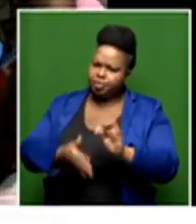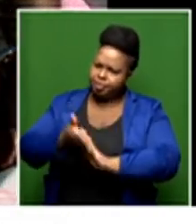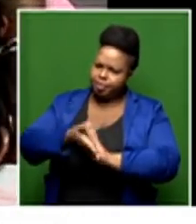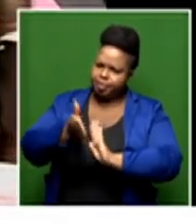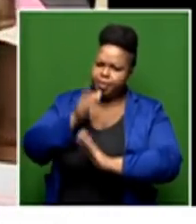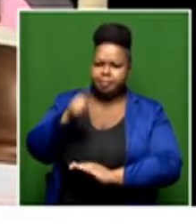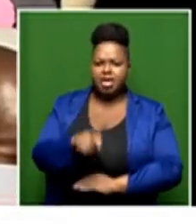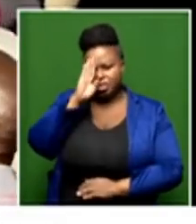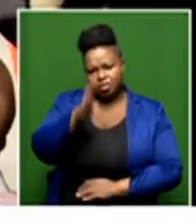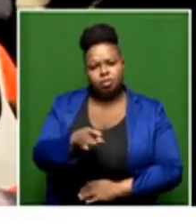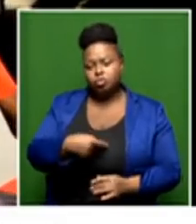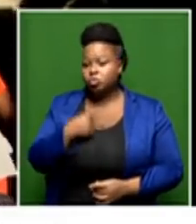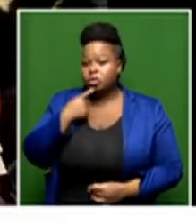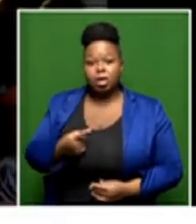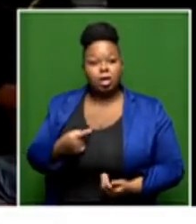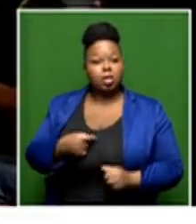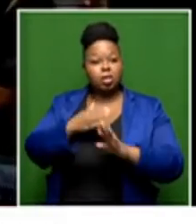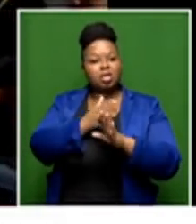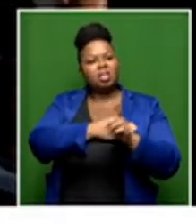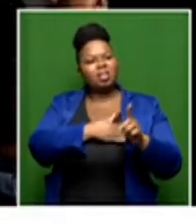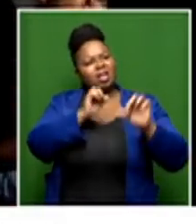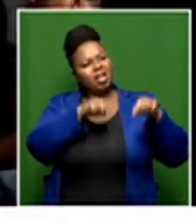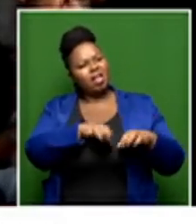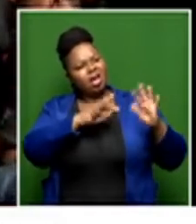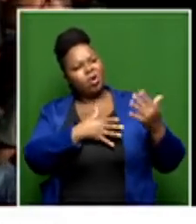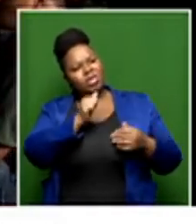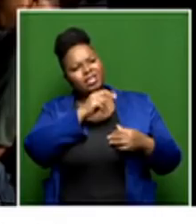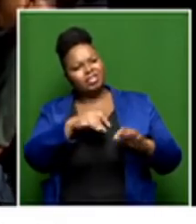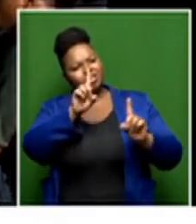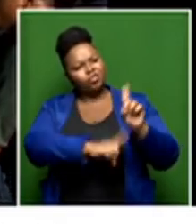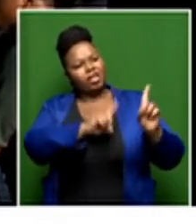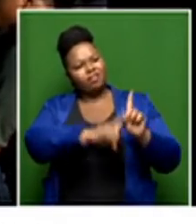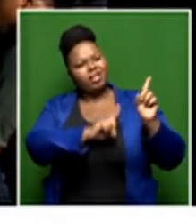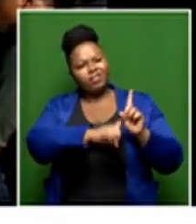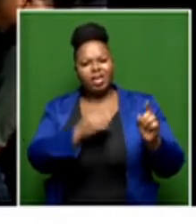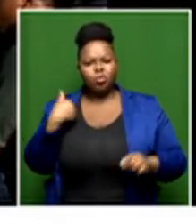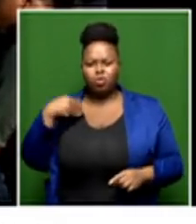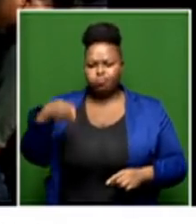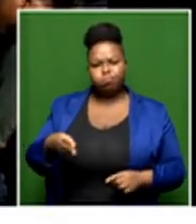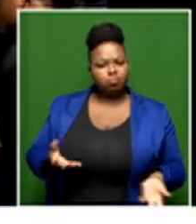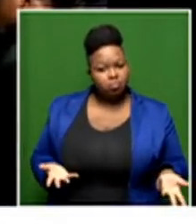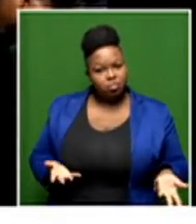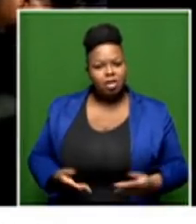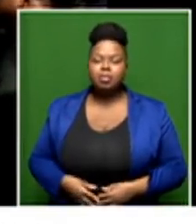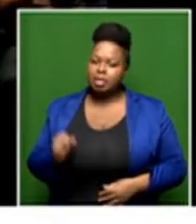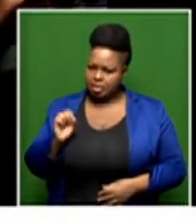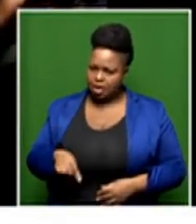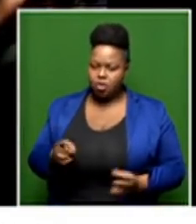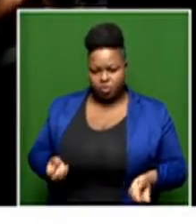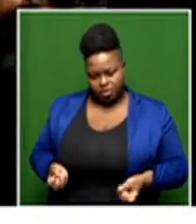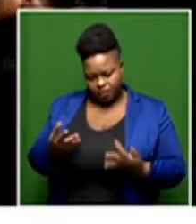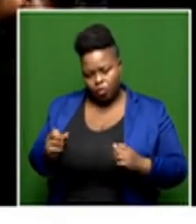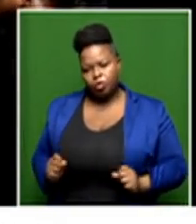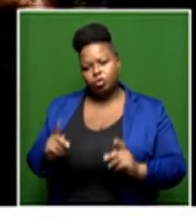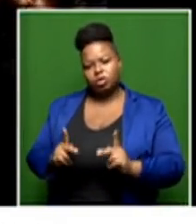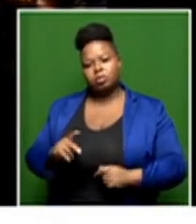to answer as to how did they allow the ANC to fail during their own time. So they must be given space